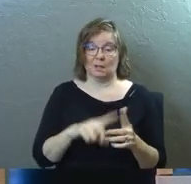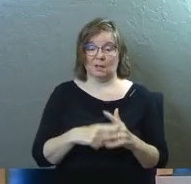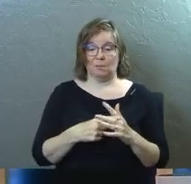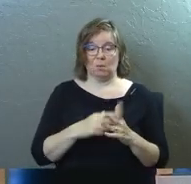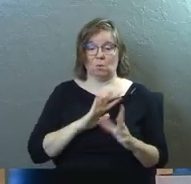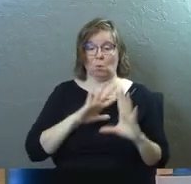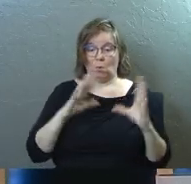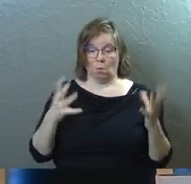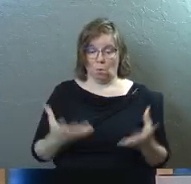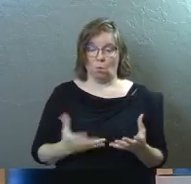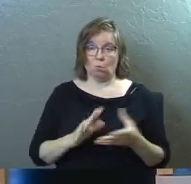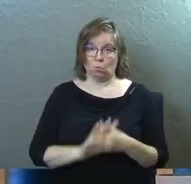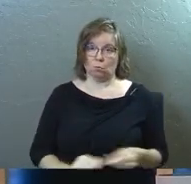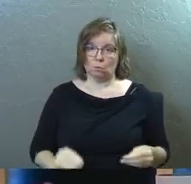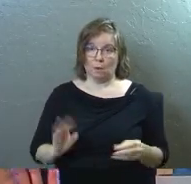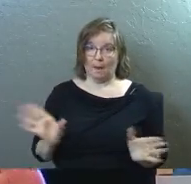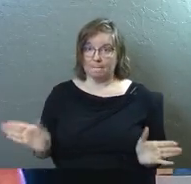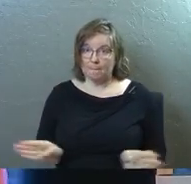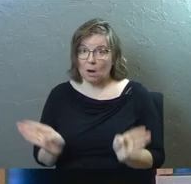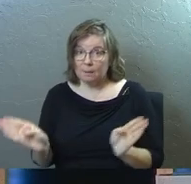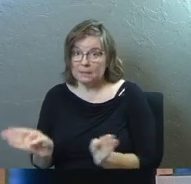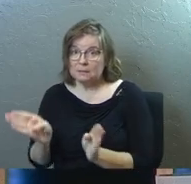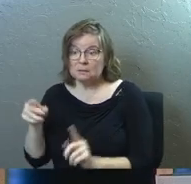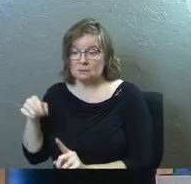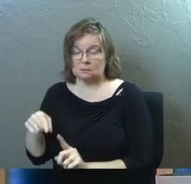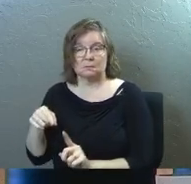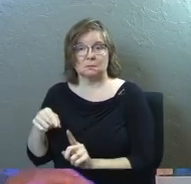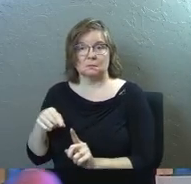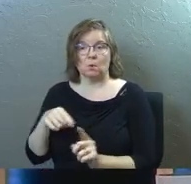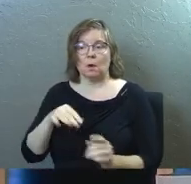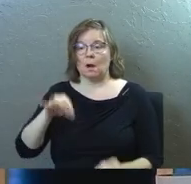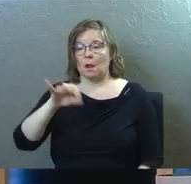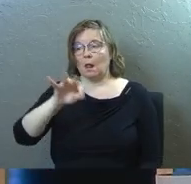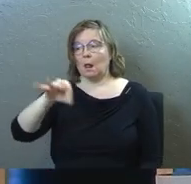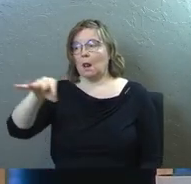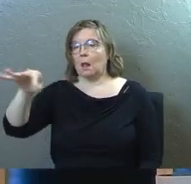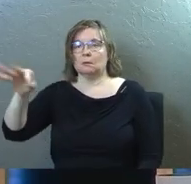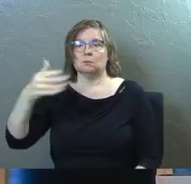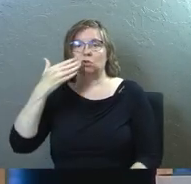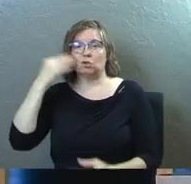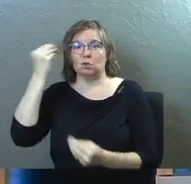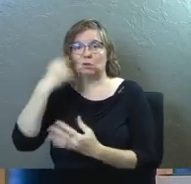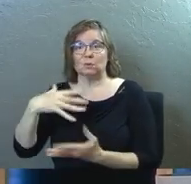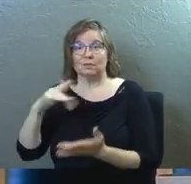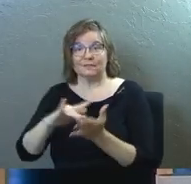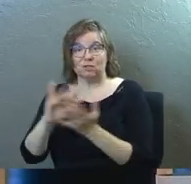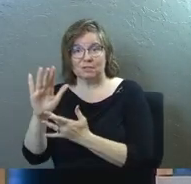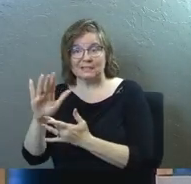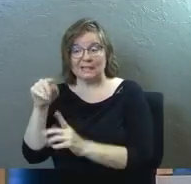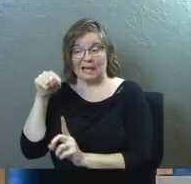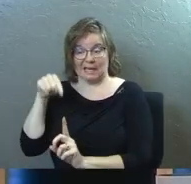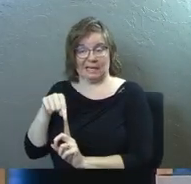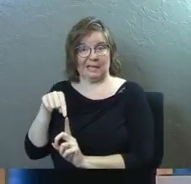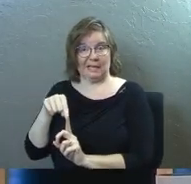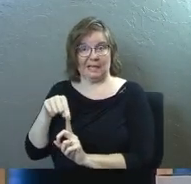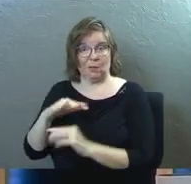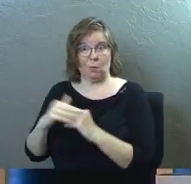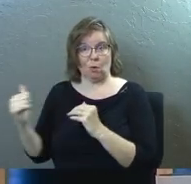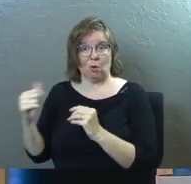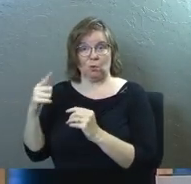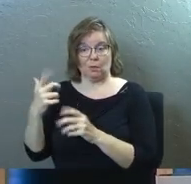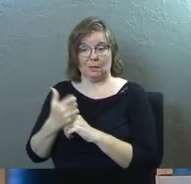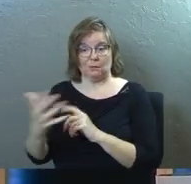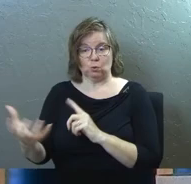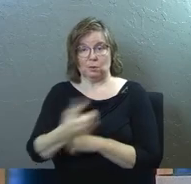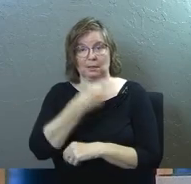beginning of this whole story, Barnabas was going around preaching the good news of Jesus, and he was called to go